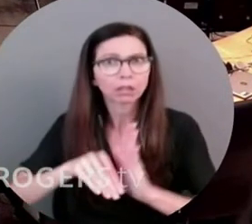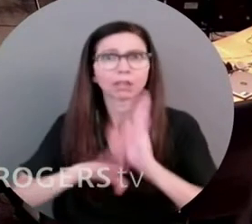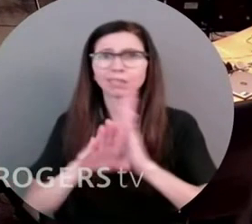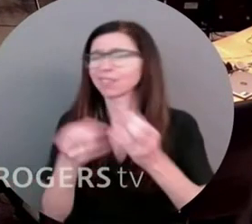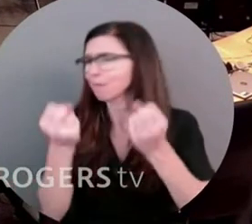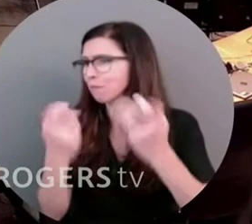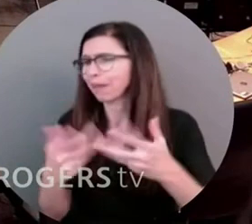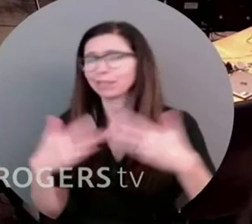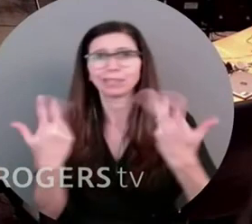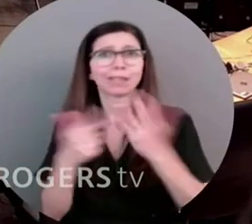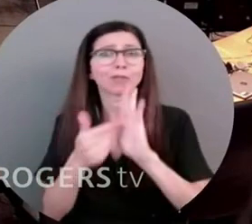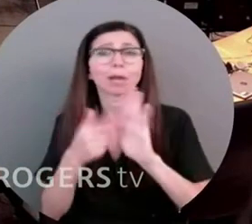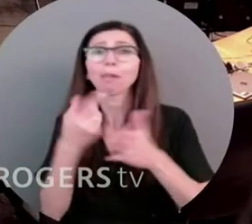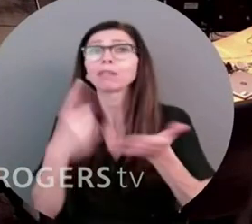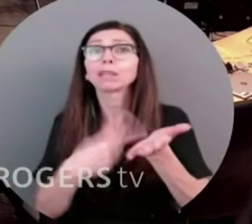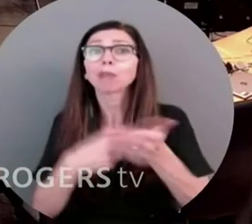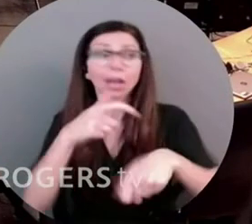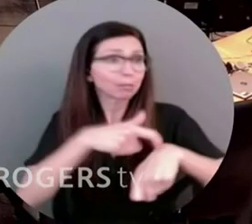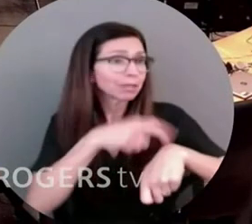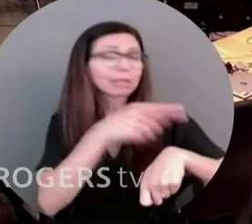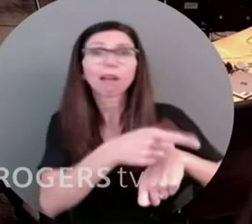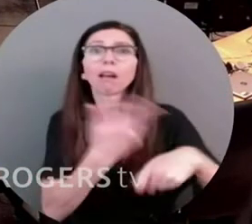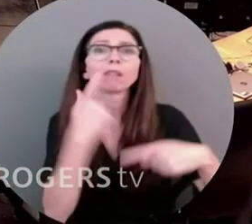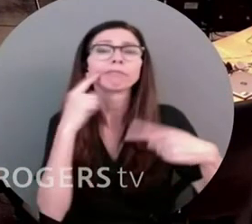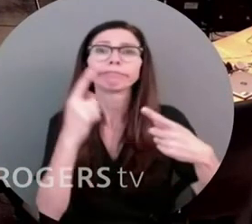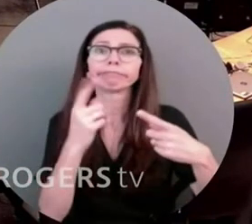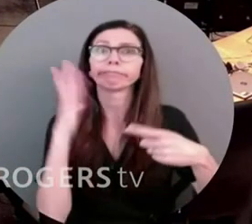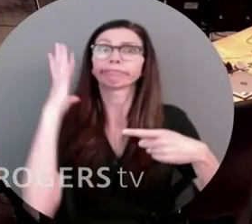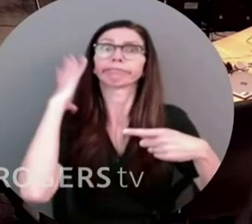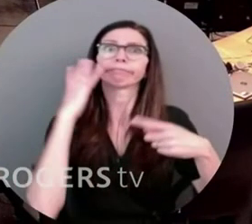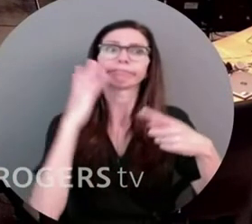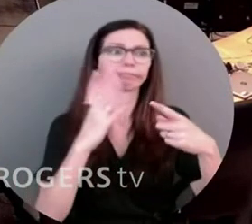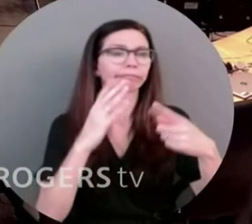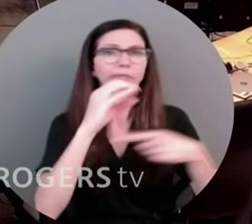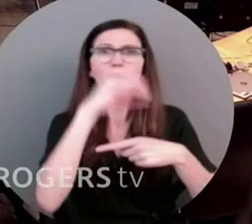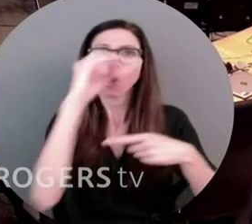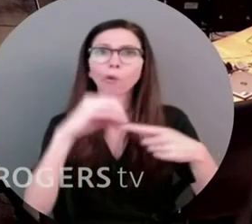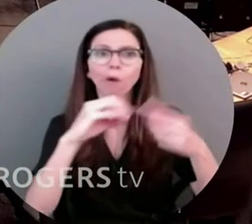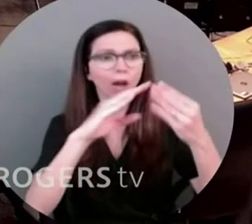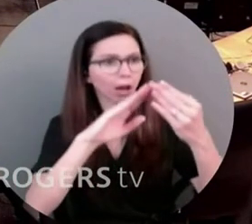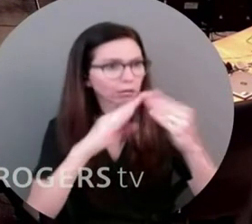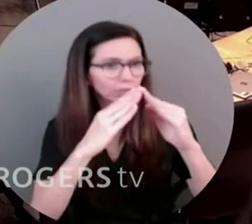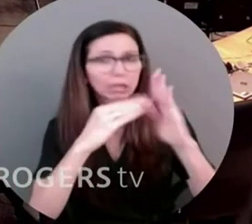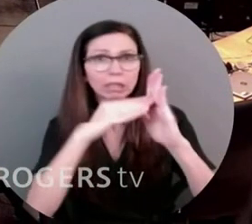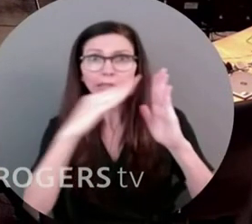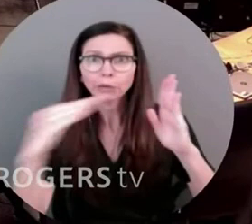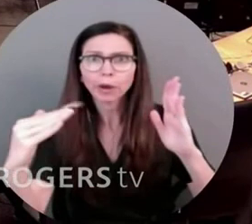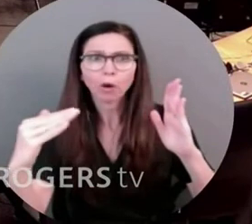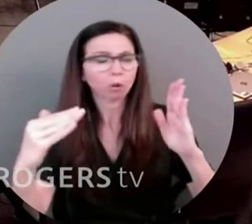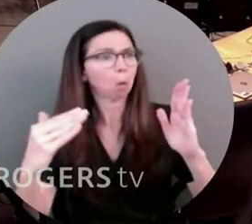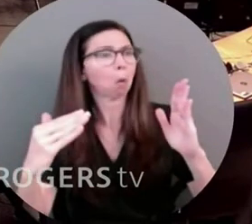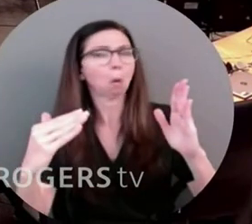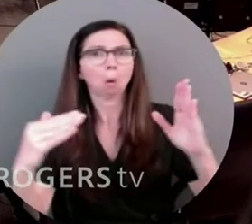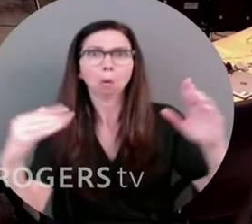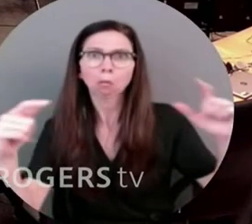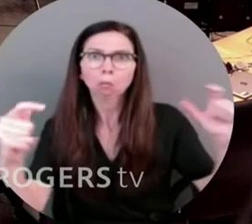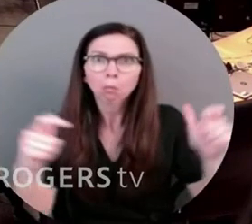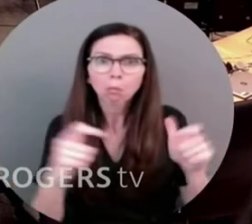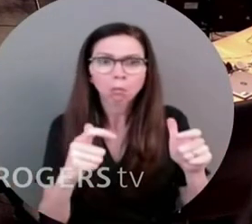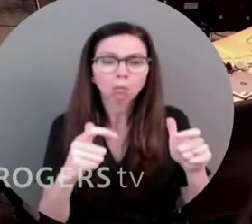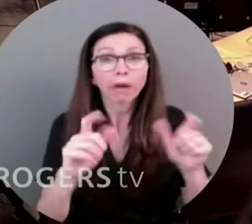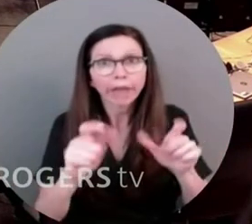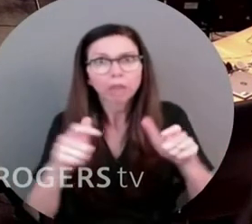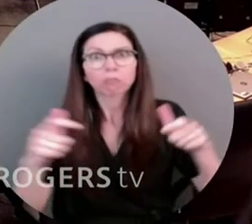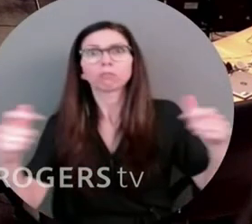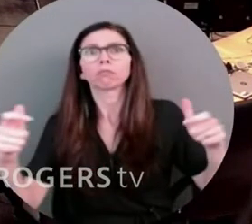in the downtown, but over time with population growth, that space was filled again with different users. Some of it was converted to other